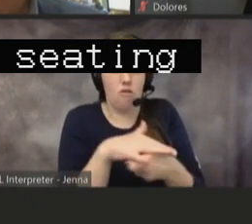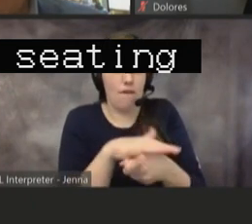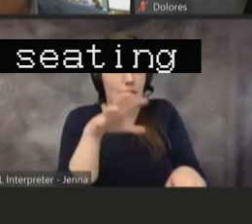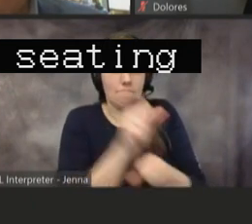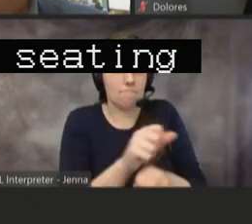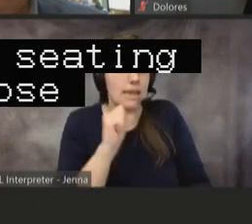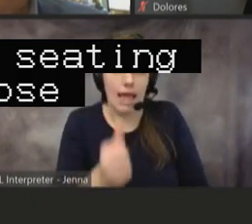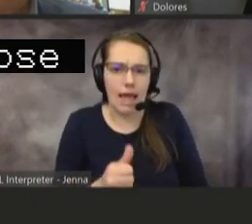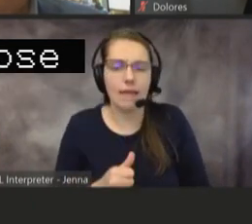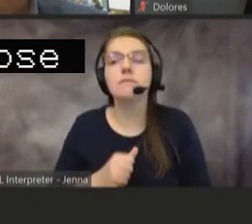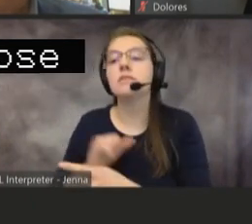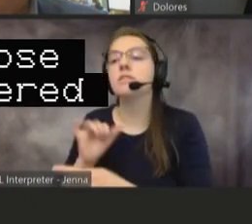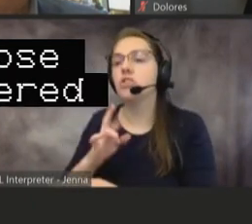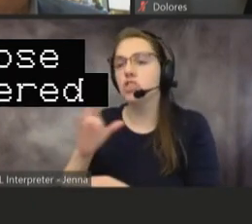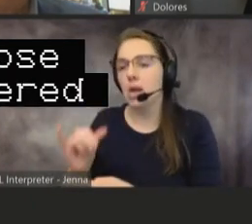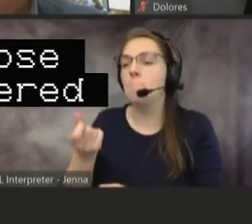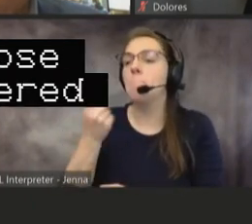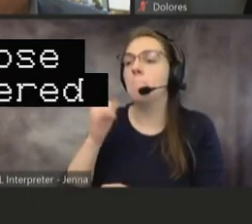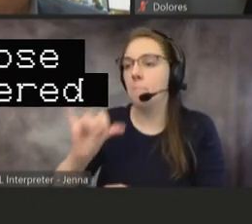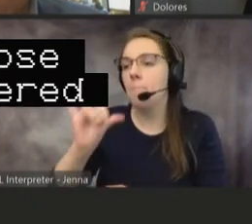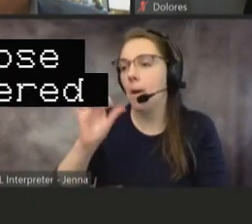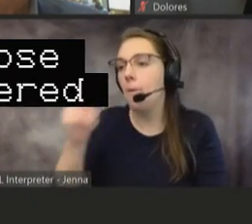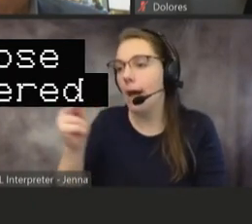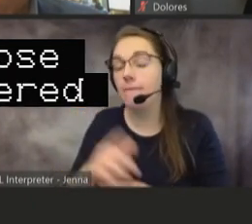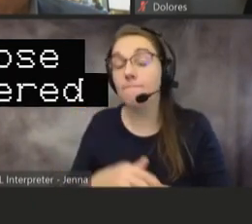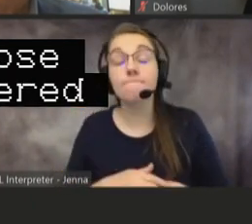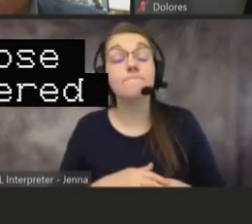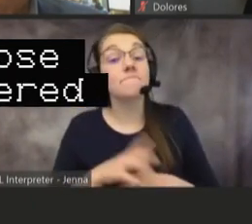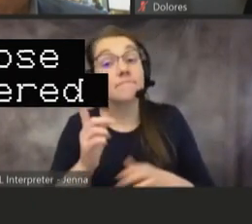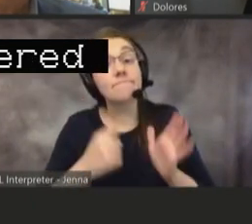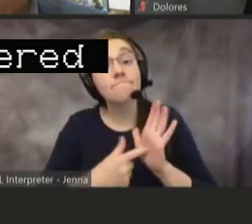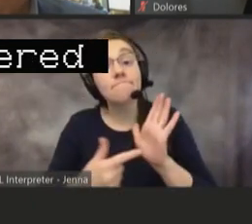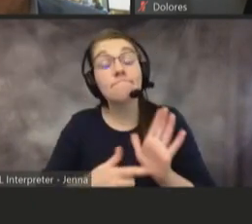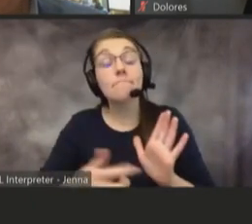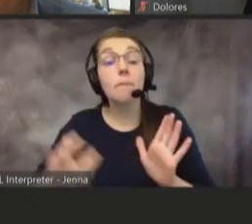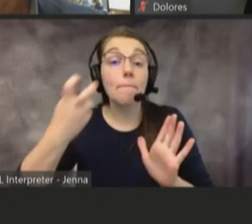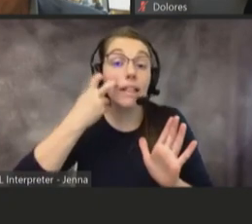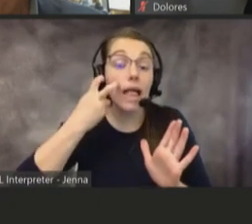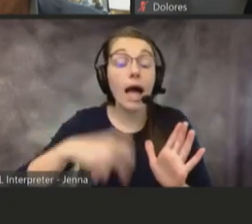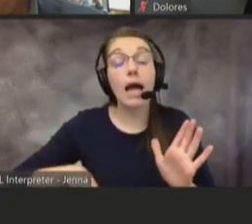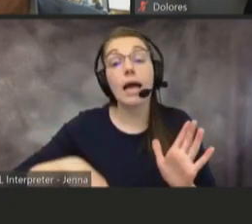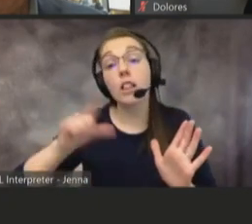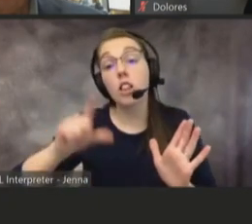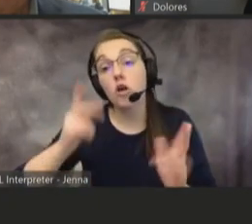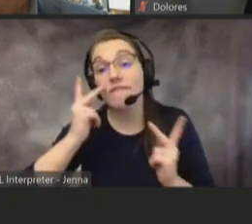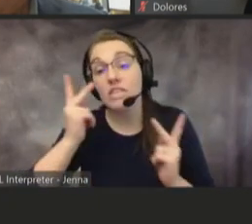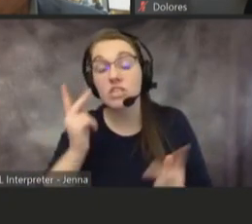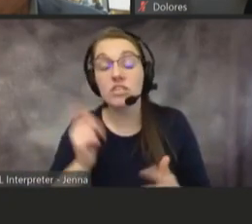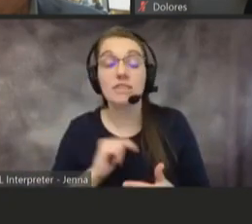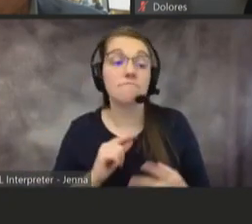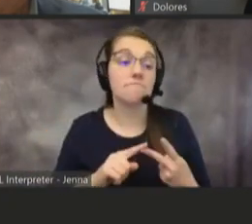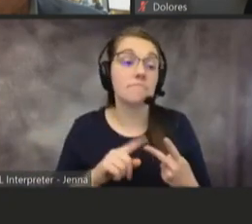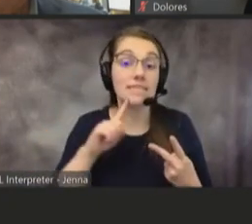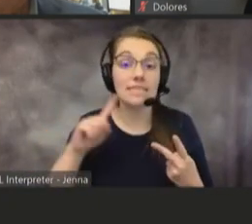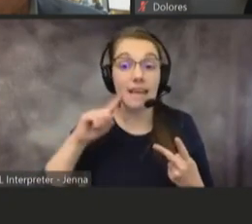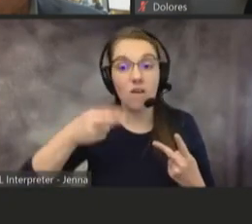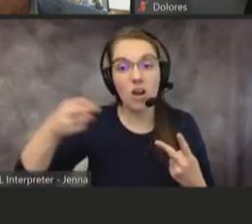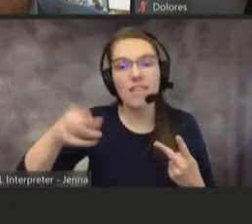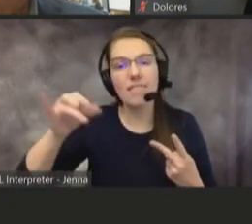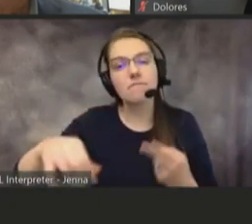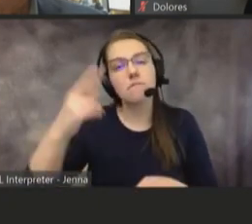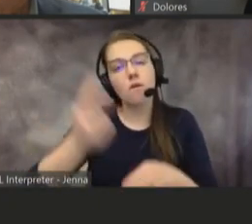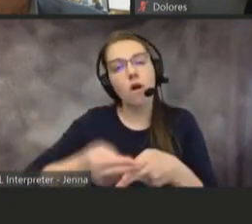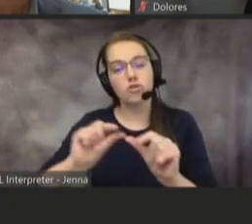Sure. But yeah, for like blind or low vision or deaf or hard of hearing, those are considered group sales. So